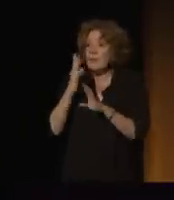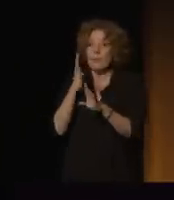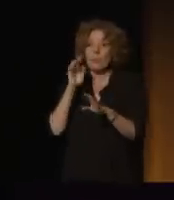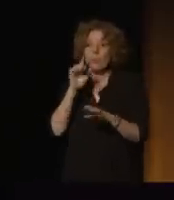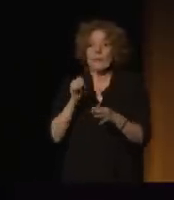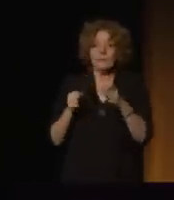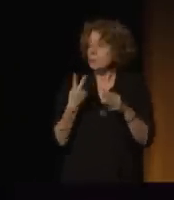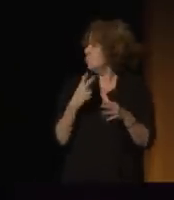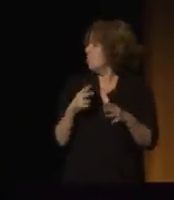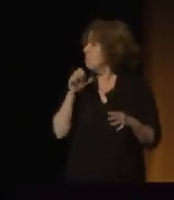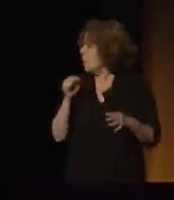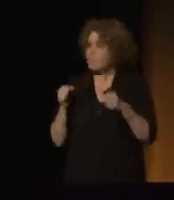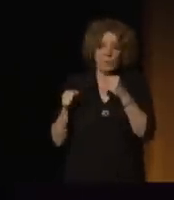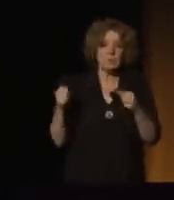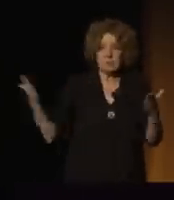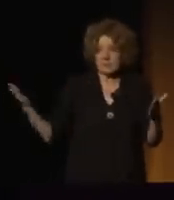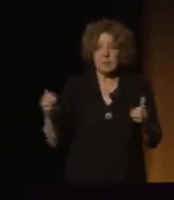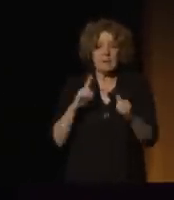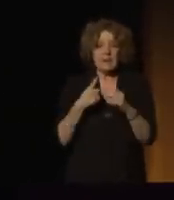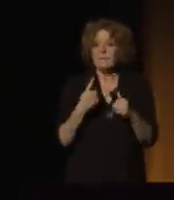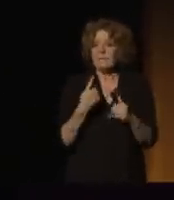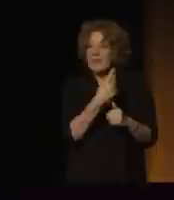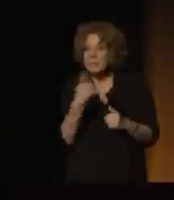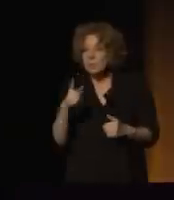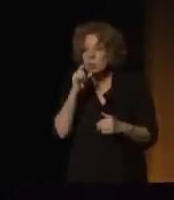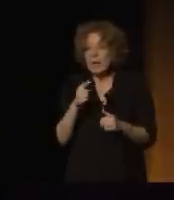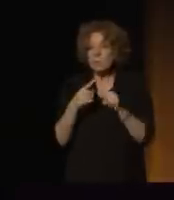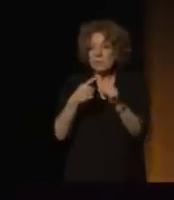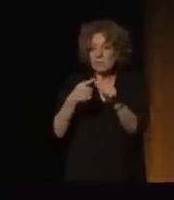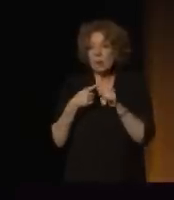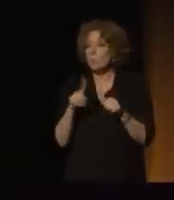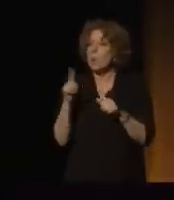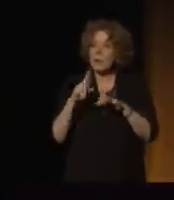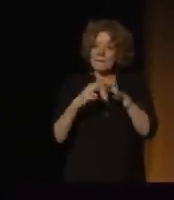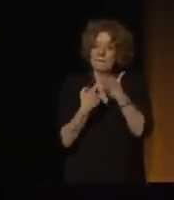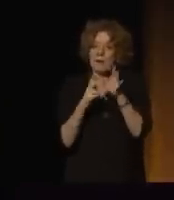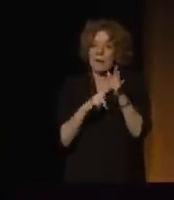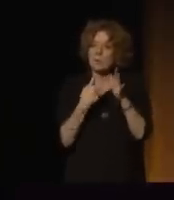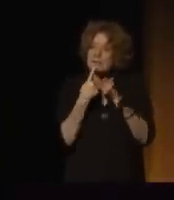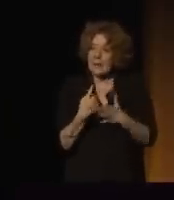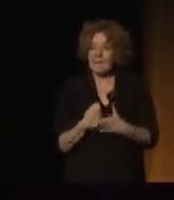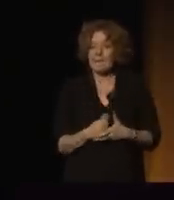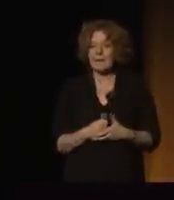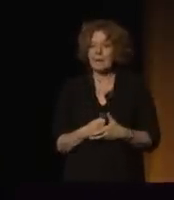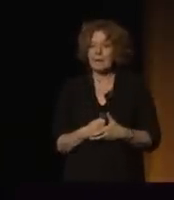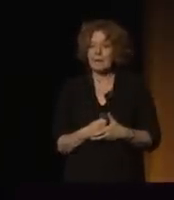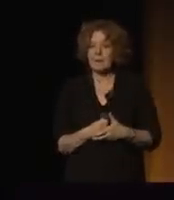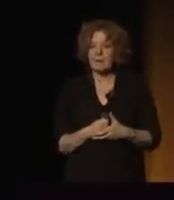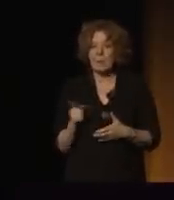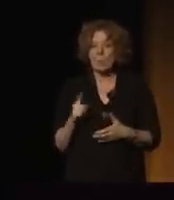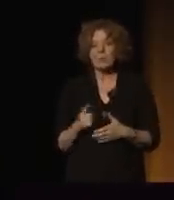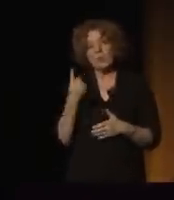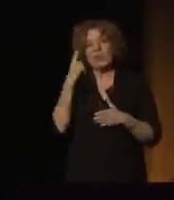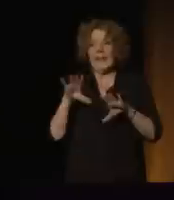two microphones here and here, but if I can just get each of you to respond to what Fran was saying, and also the question of whether, what you think all of this